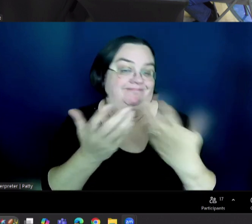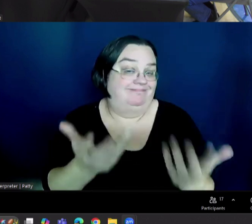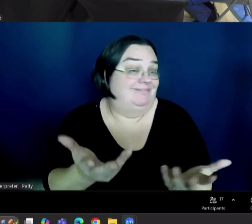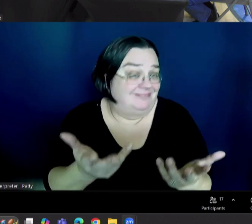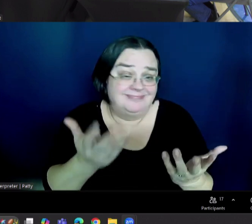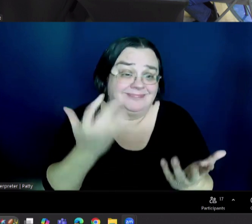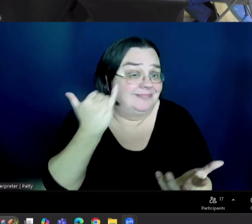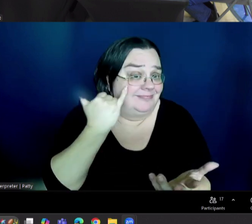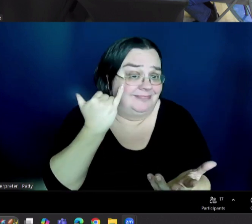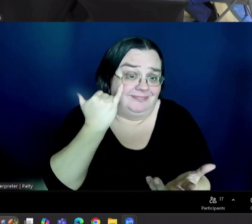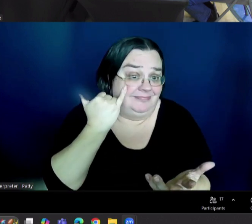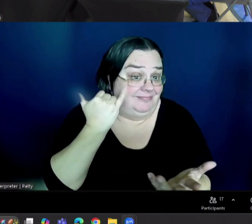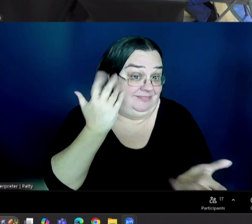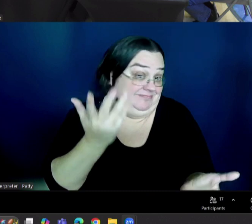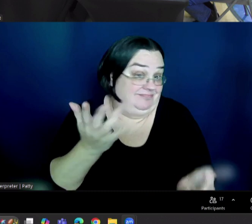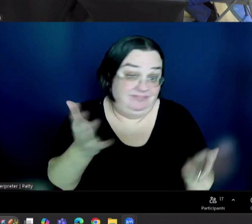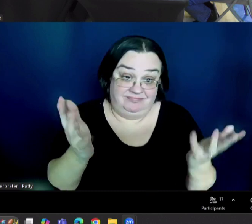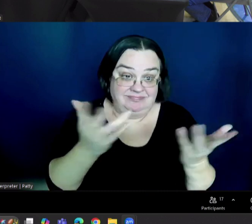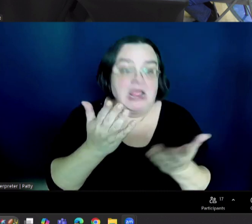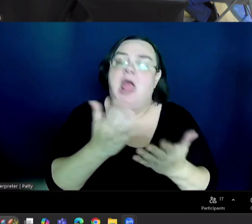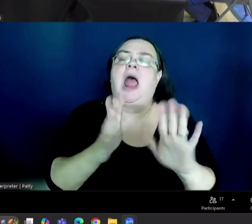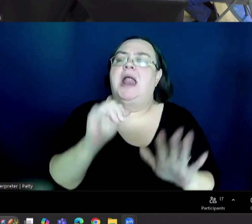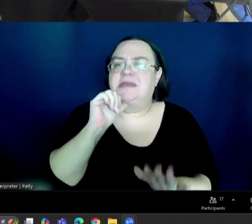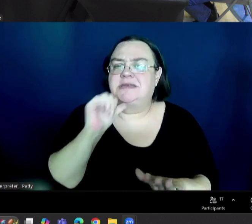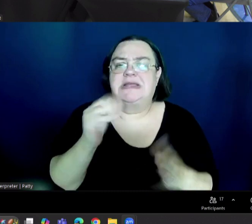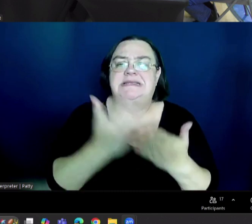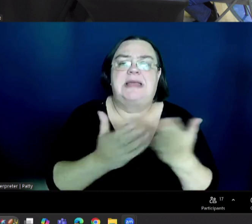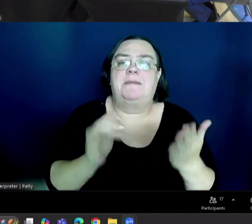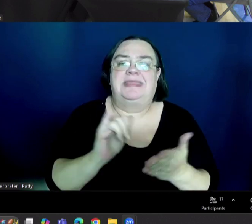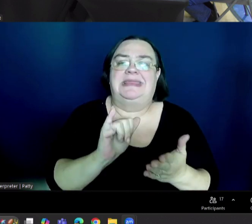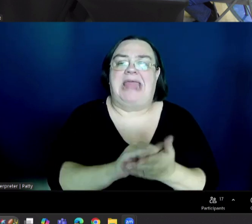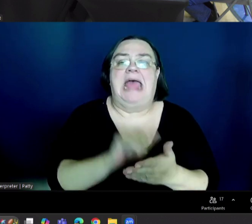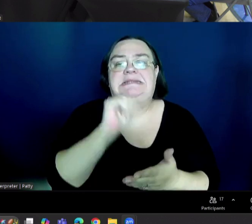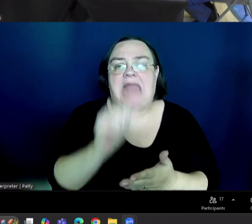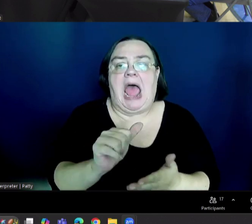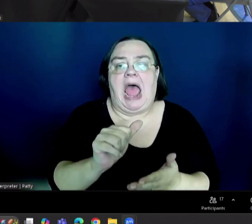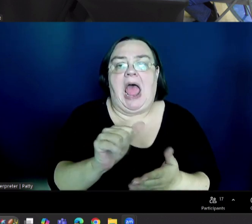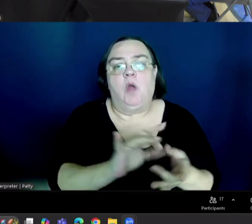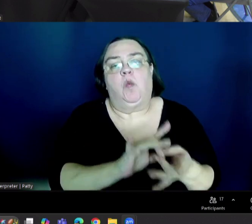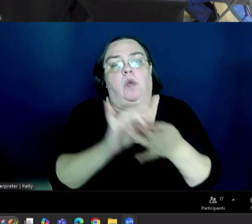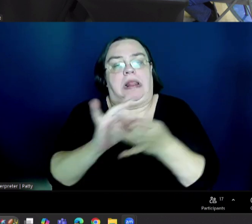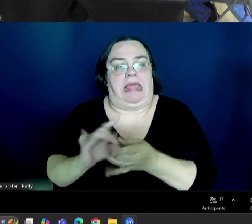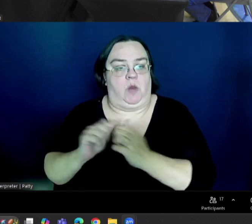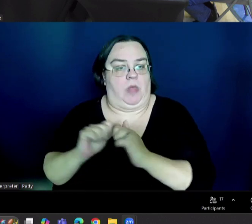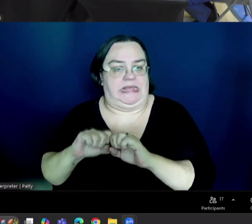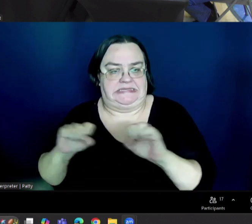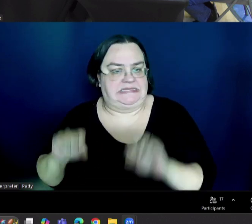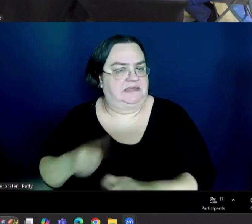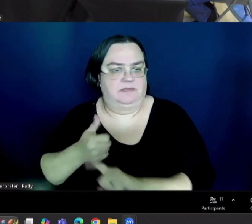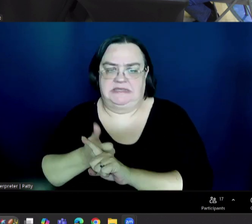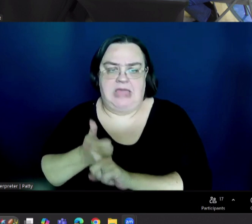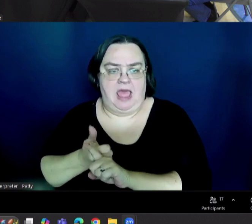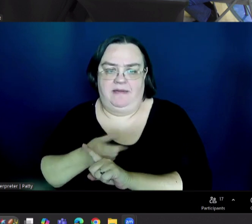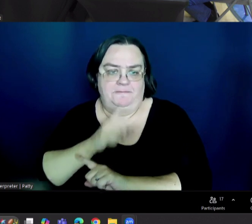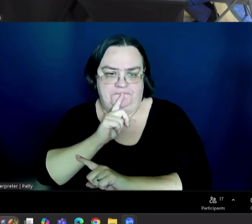case something not immediately related to the system itself